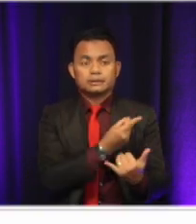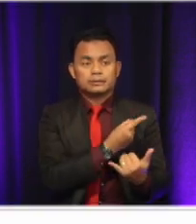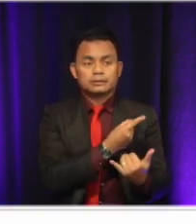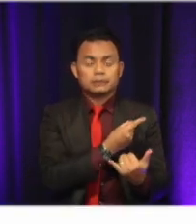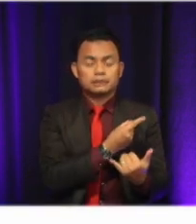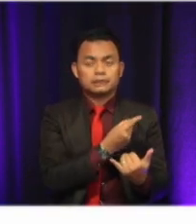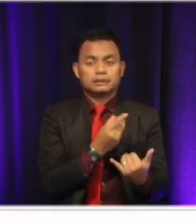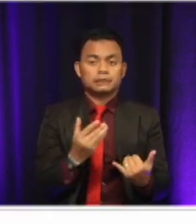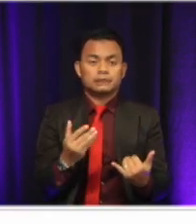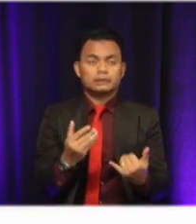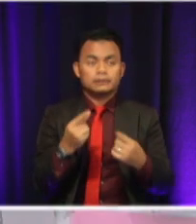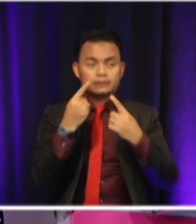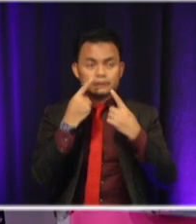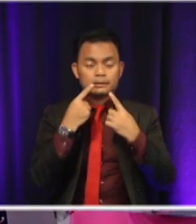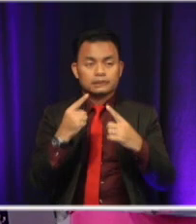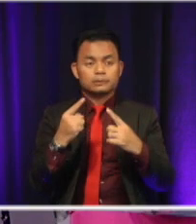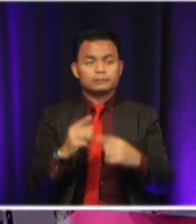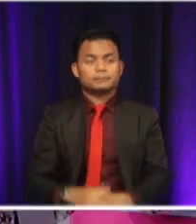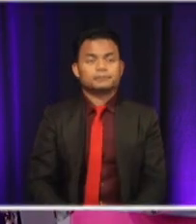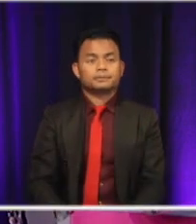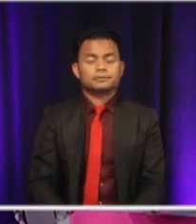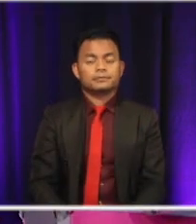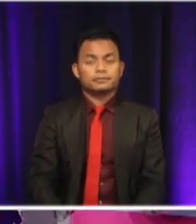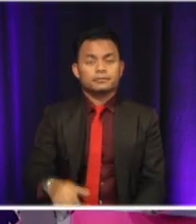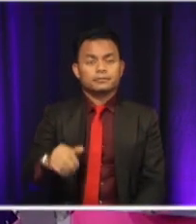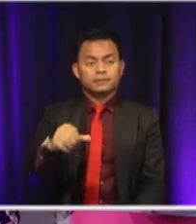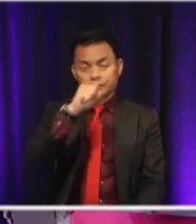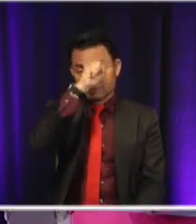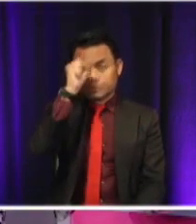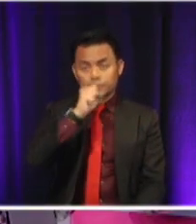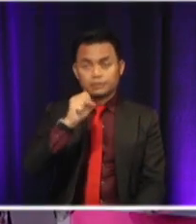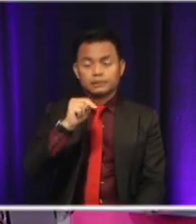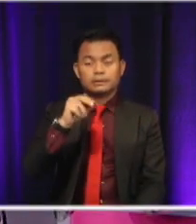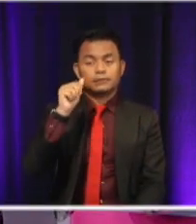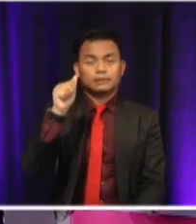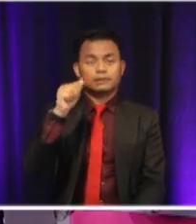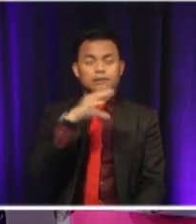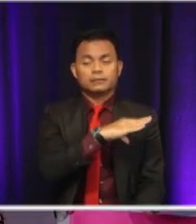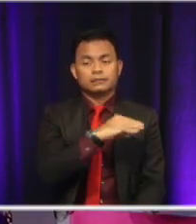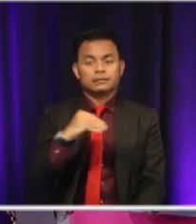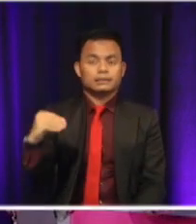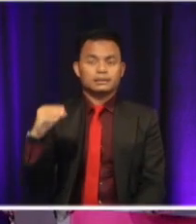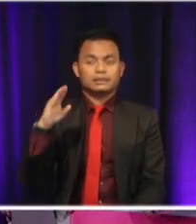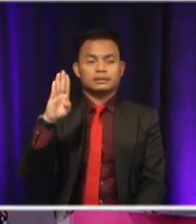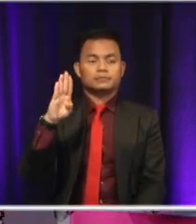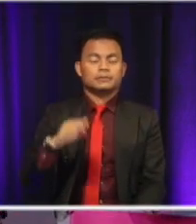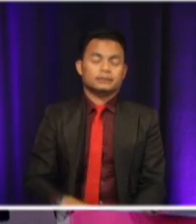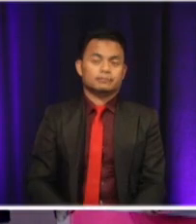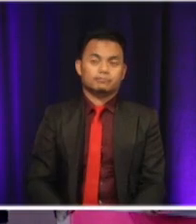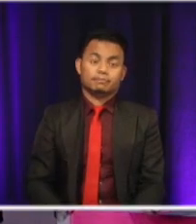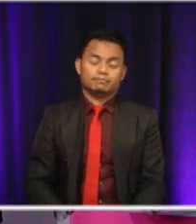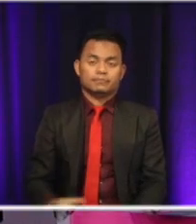several reminders of what an A question and a B question could be